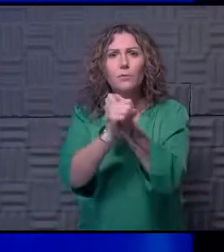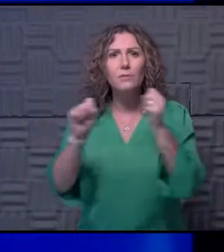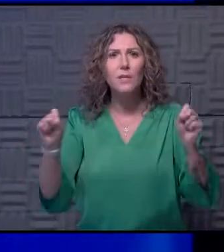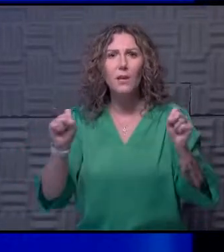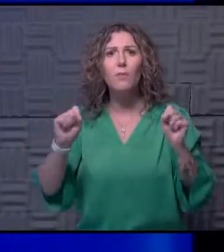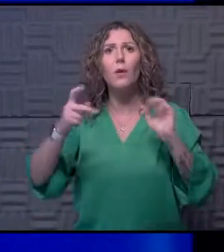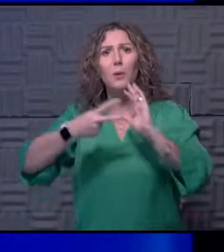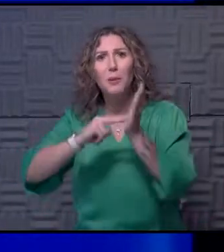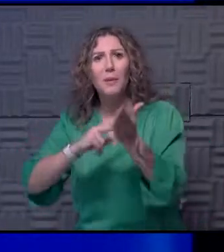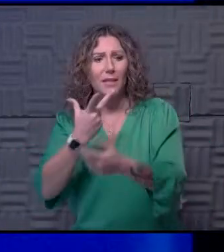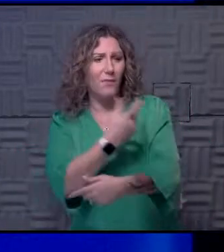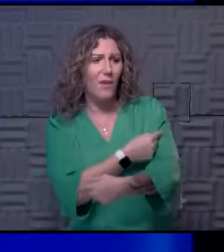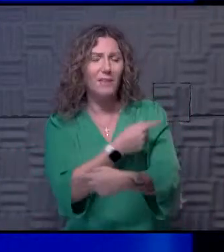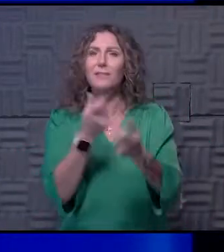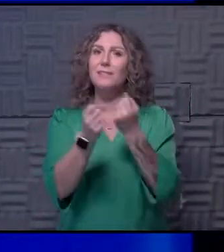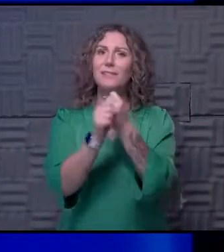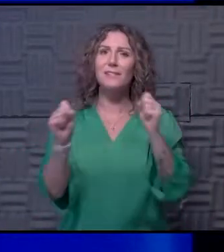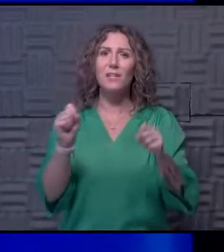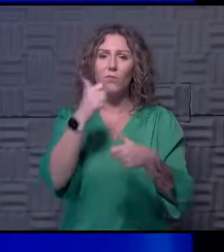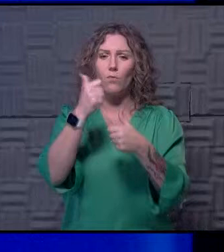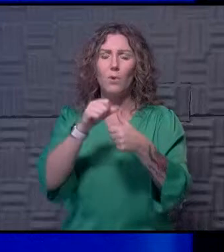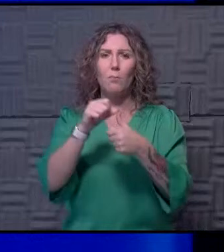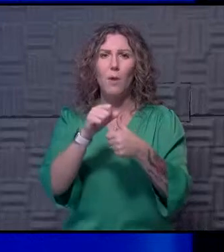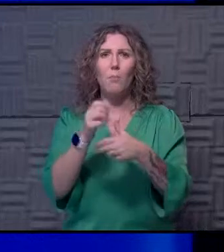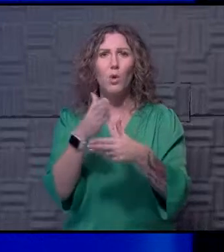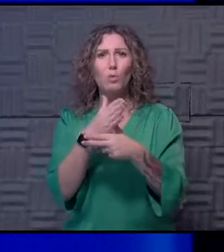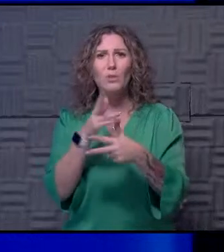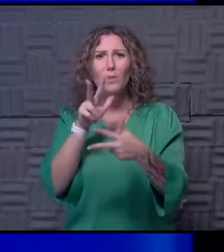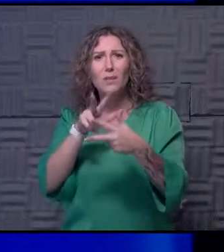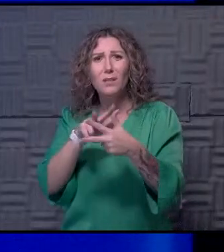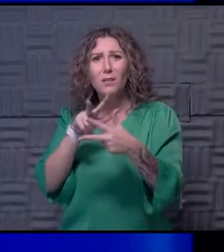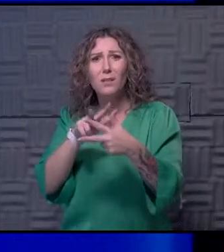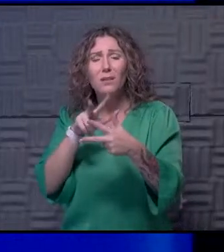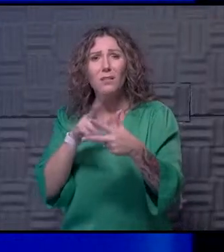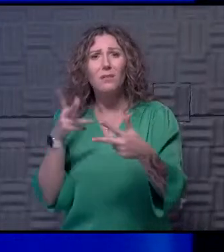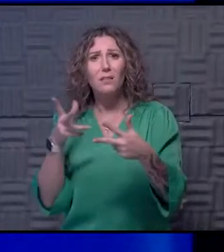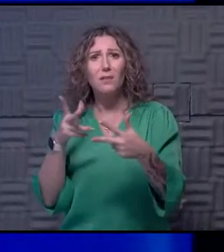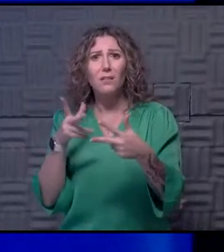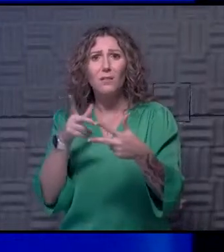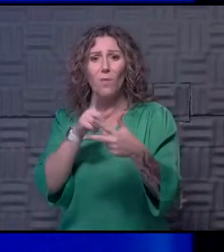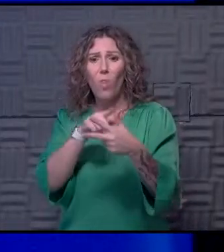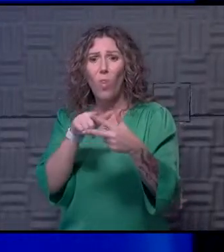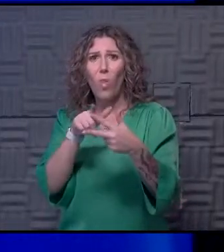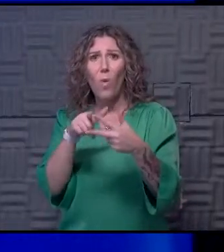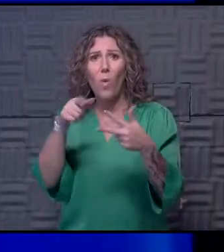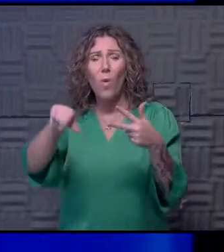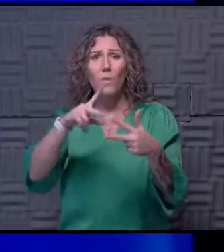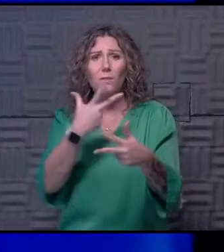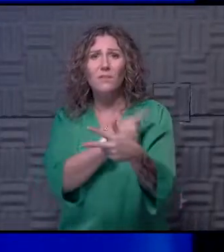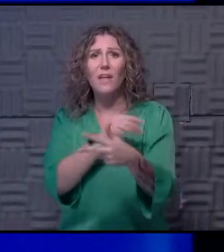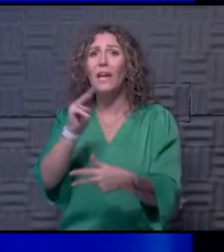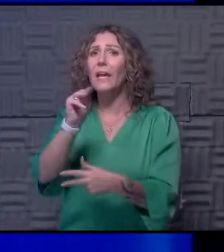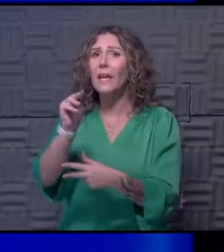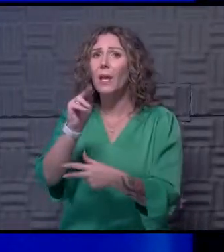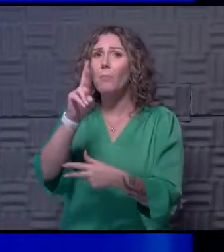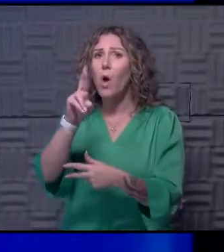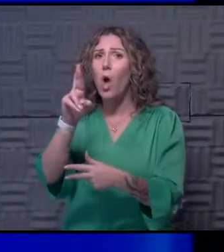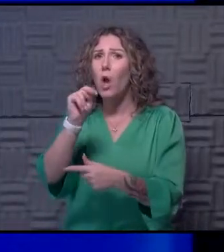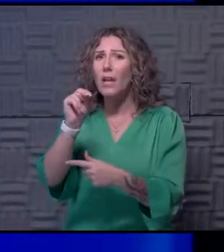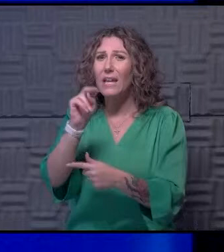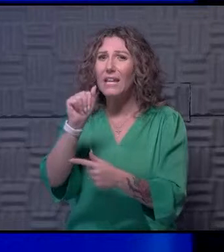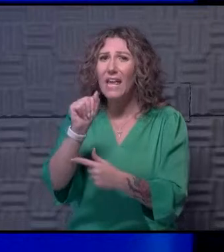vaccine is safe. Remember that between Moderna and Pfizer, these vaccines, the mRNA ones, have been given in